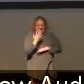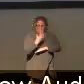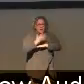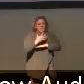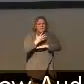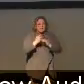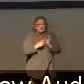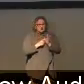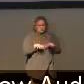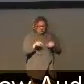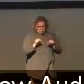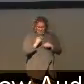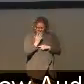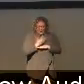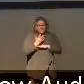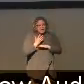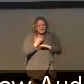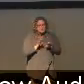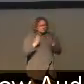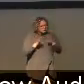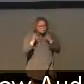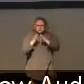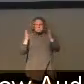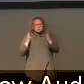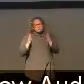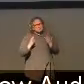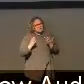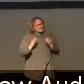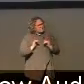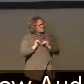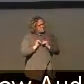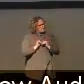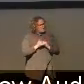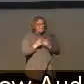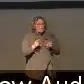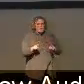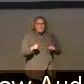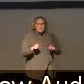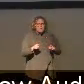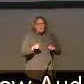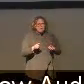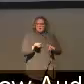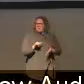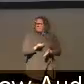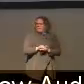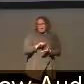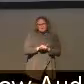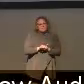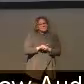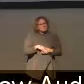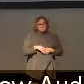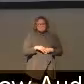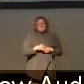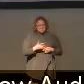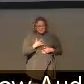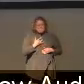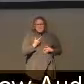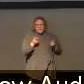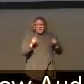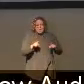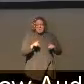How could this have happened? How were we able to do this? I believe this happened because of our